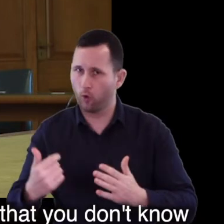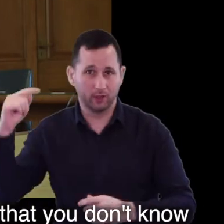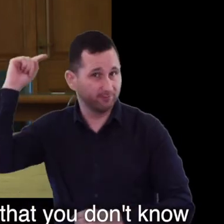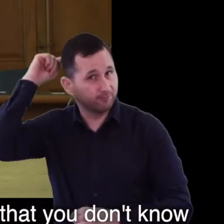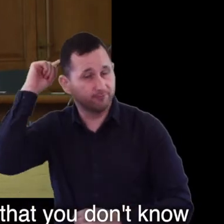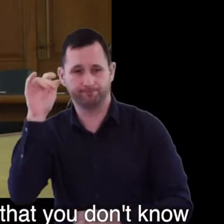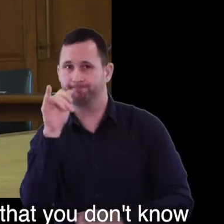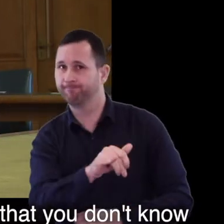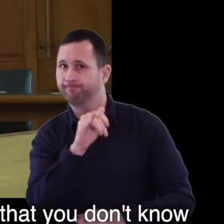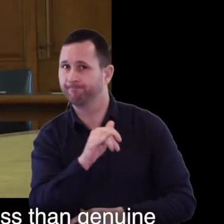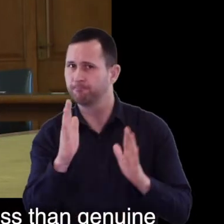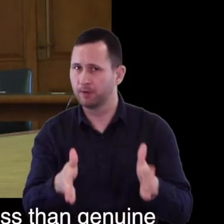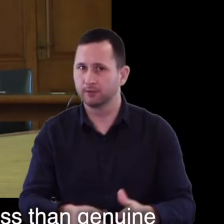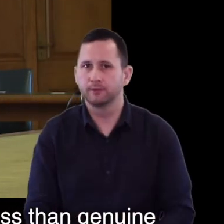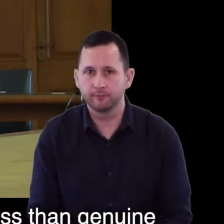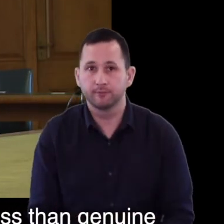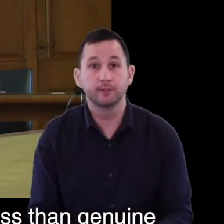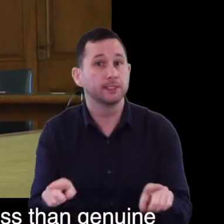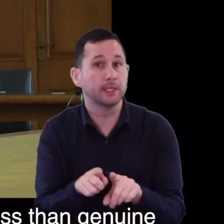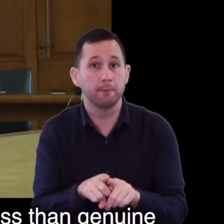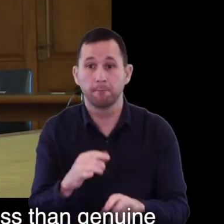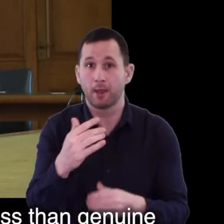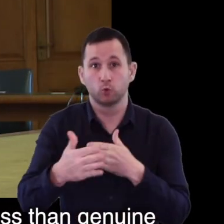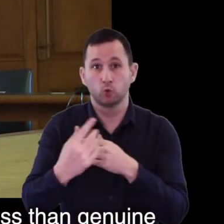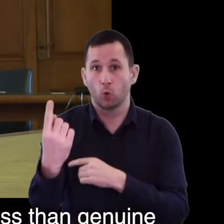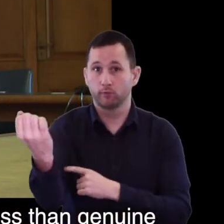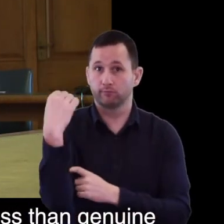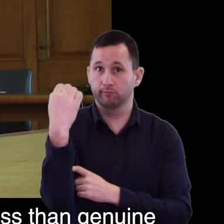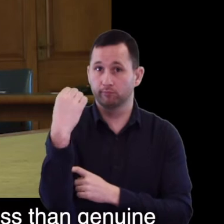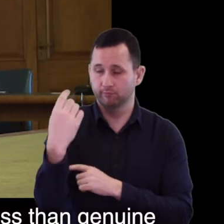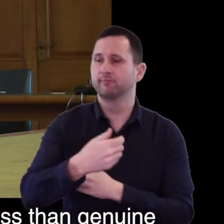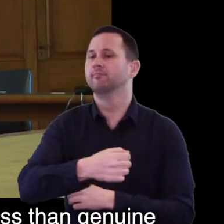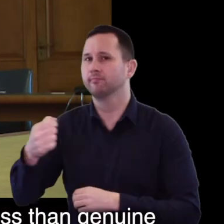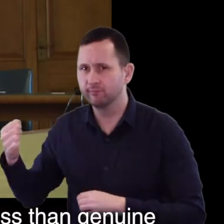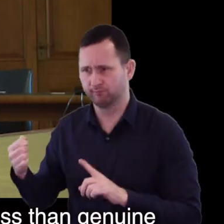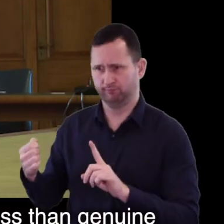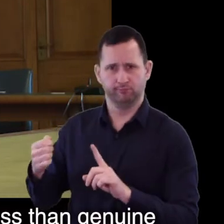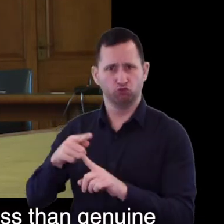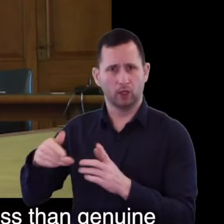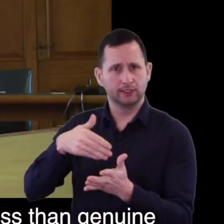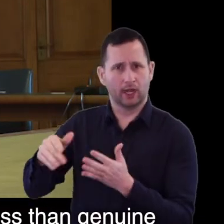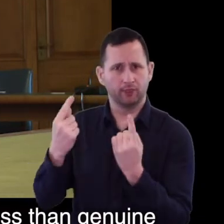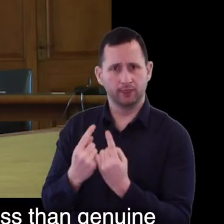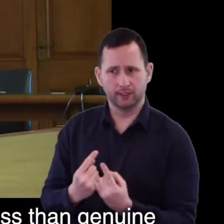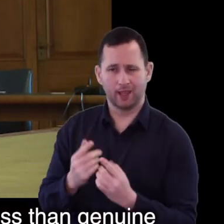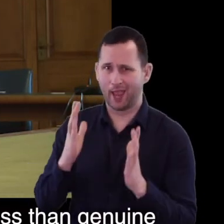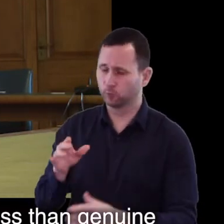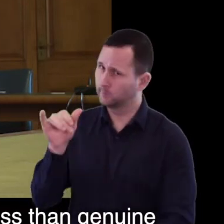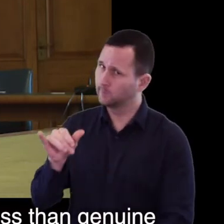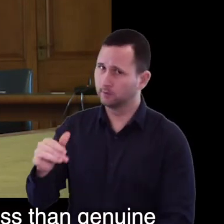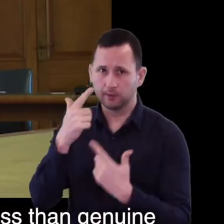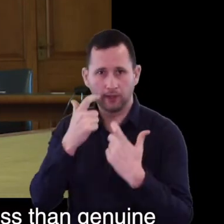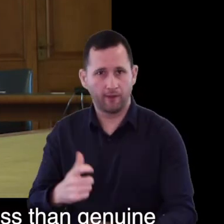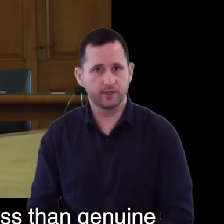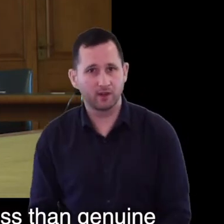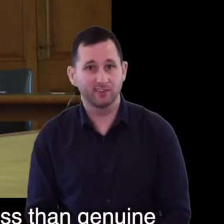to sell you things at door to door. The sad reality of it is many of those callers have less than genuine